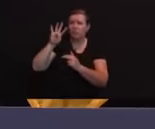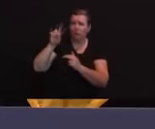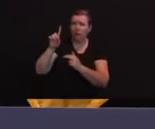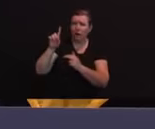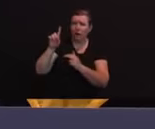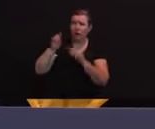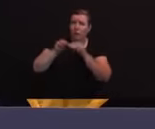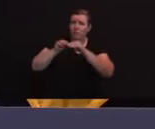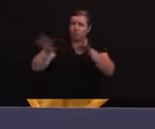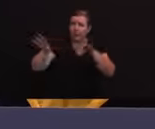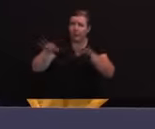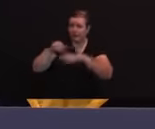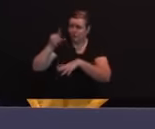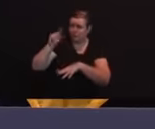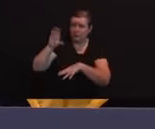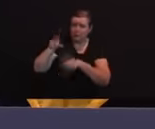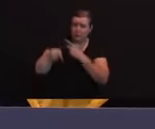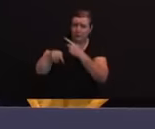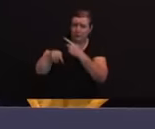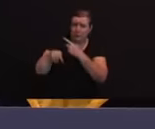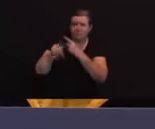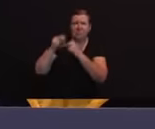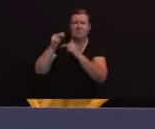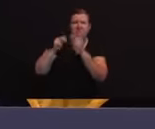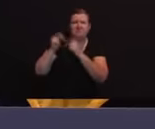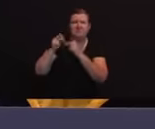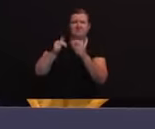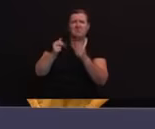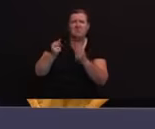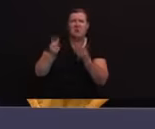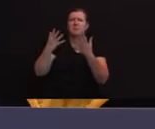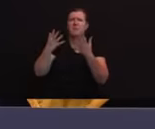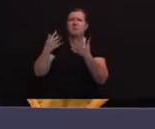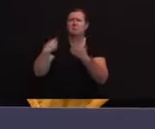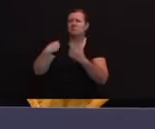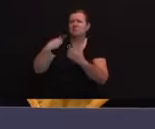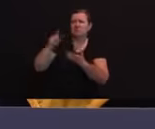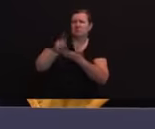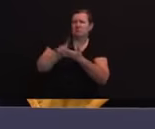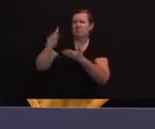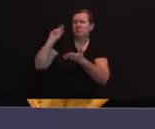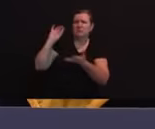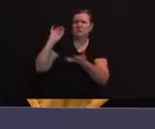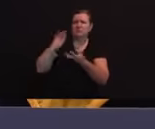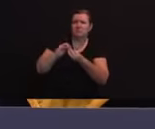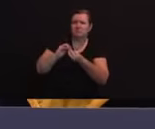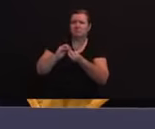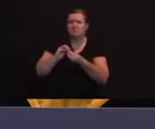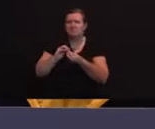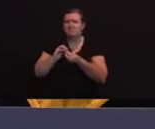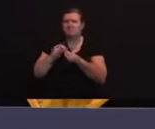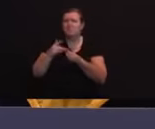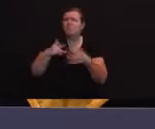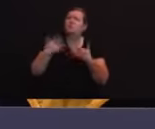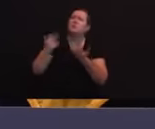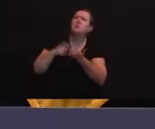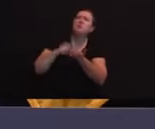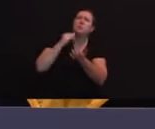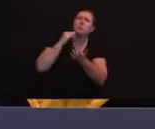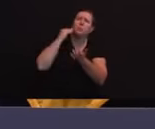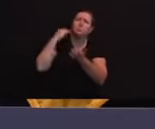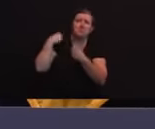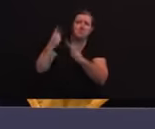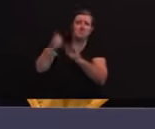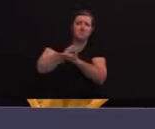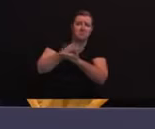right now. How many of those are, say, from the last week? Can you kind of give us a picture of what's going on in the nursing homes over the last week? For the